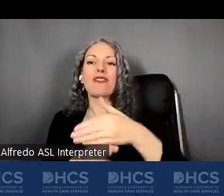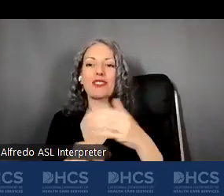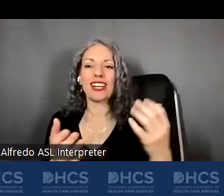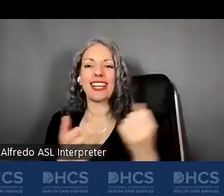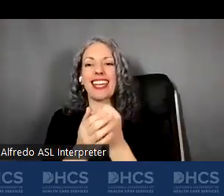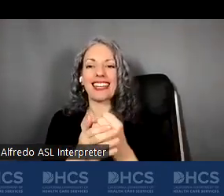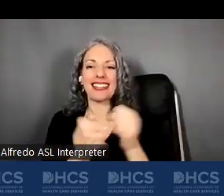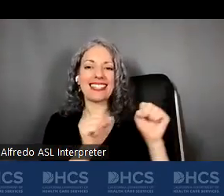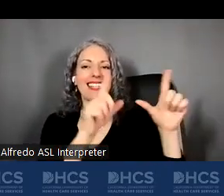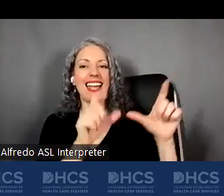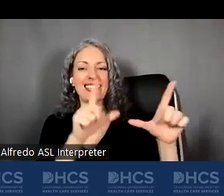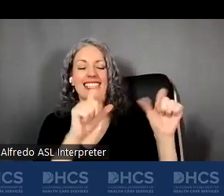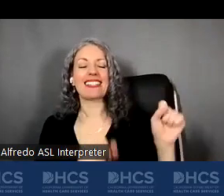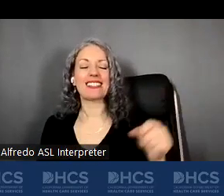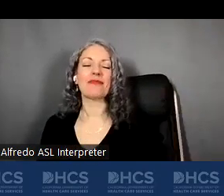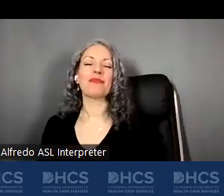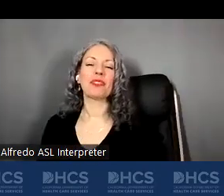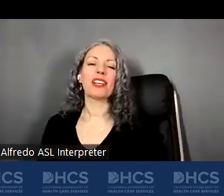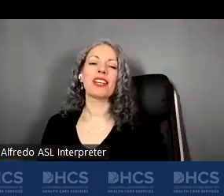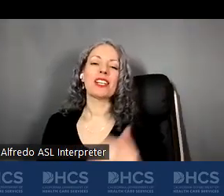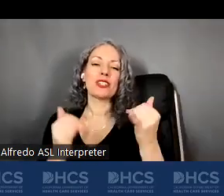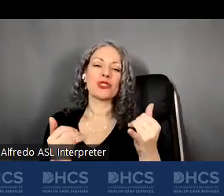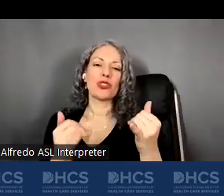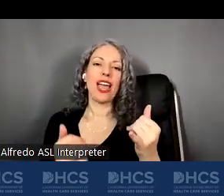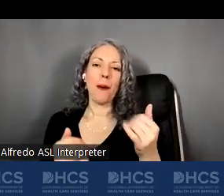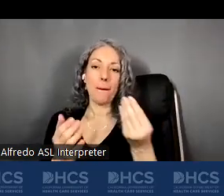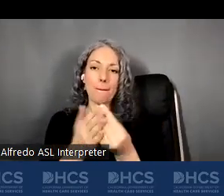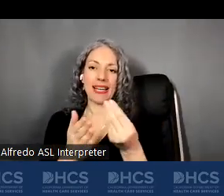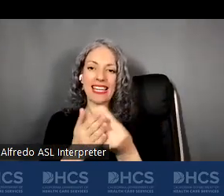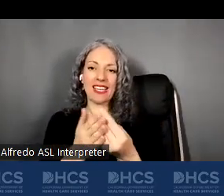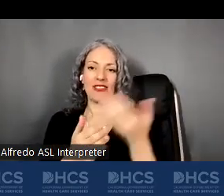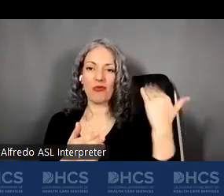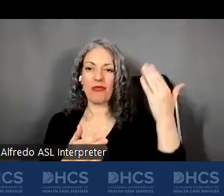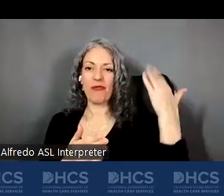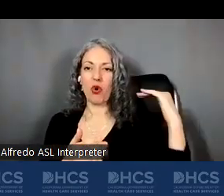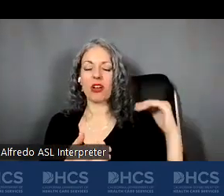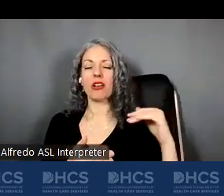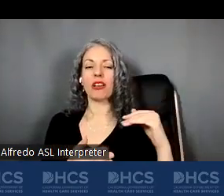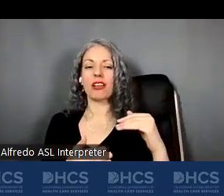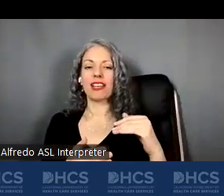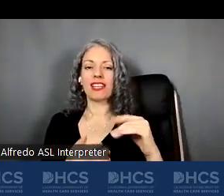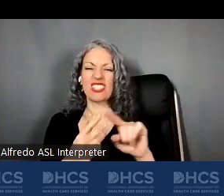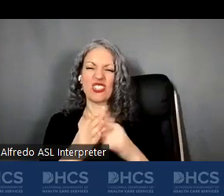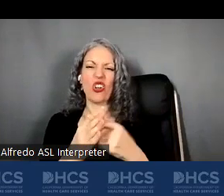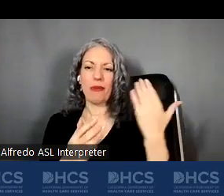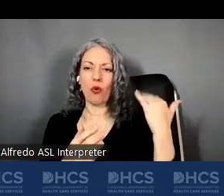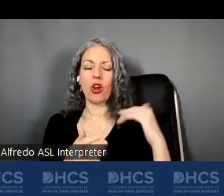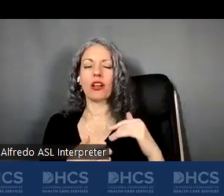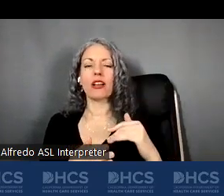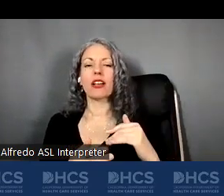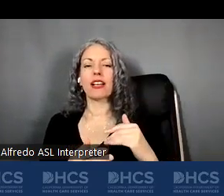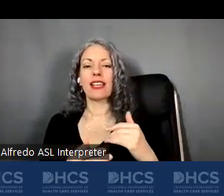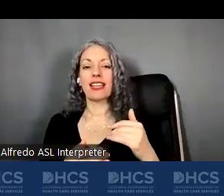really quickly, we've gotten a lot of questions about retroactive funding. So I did just want to mention that,